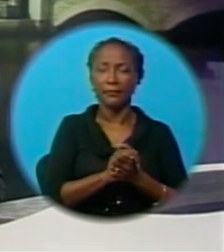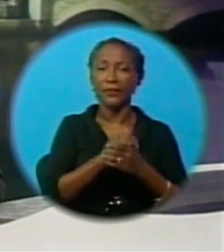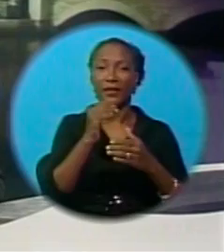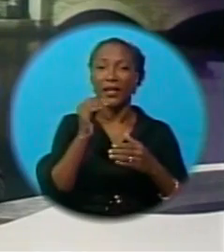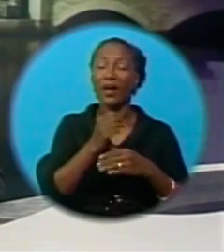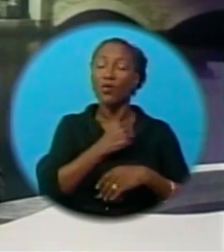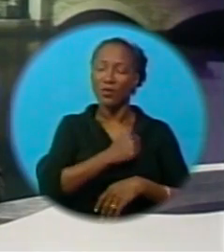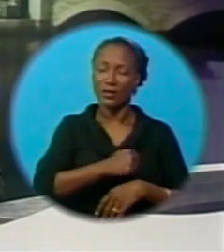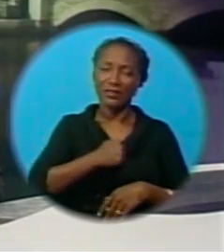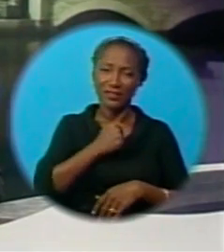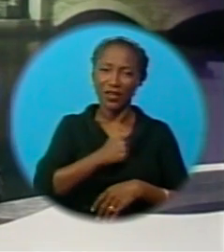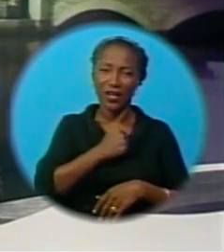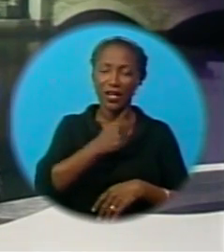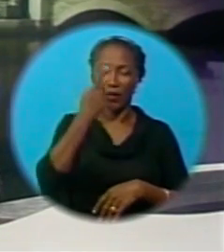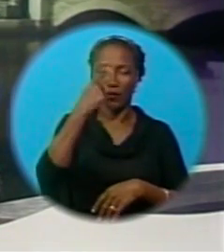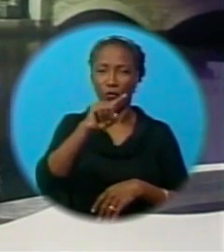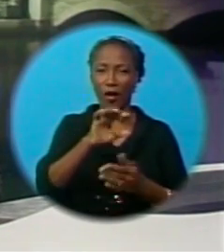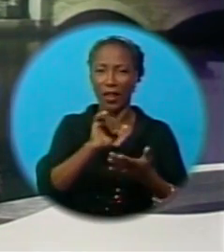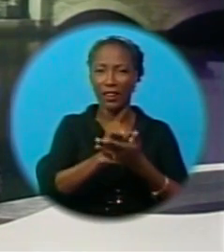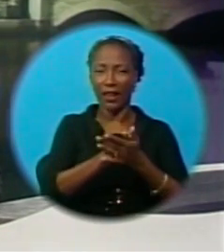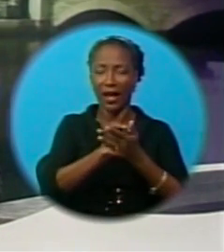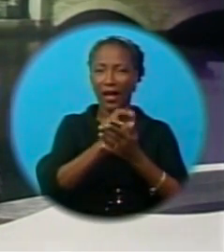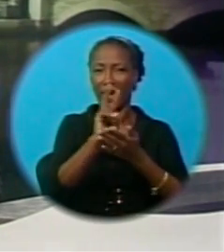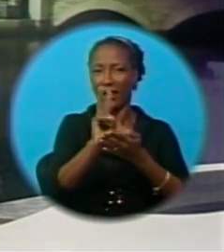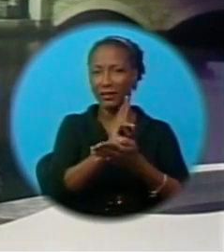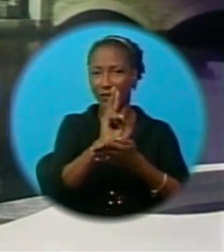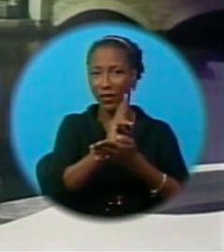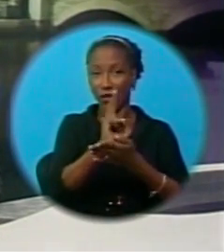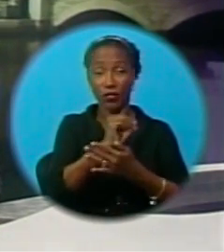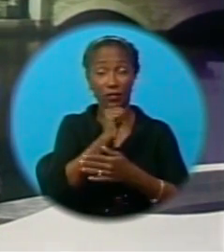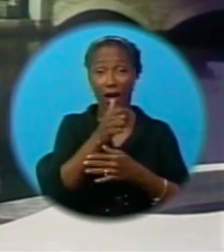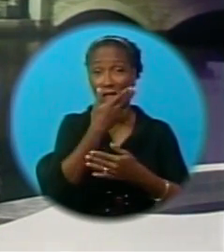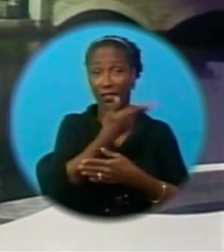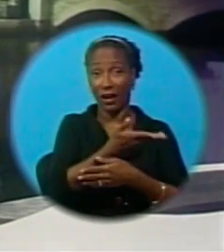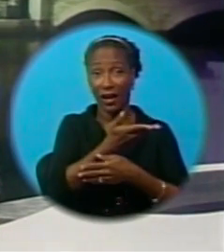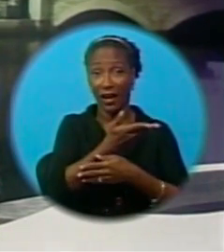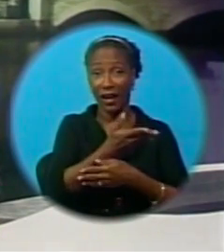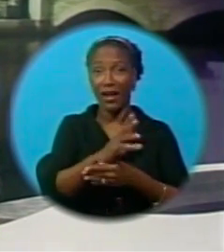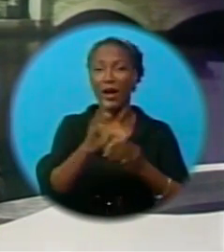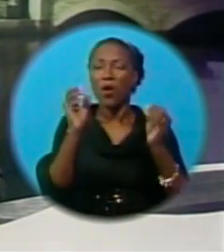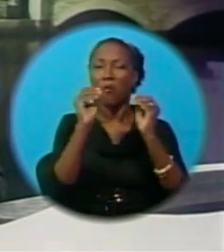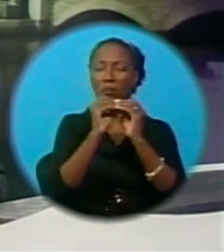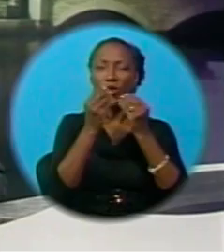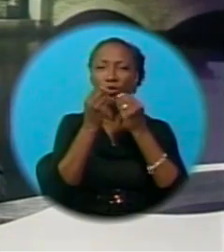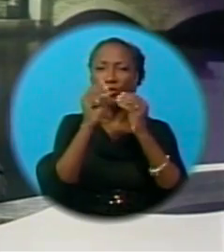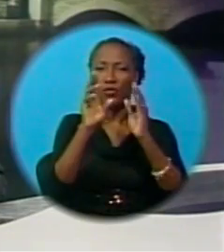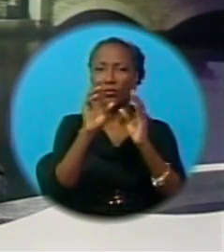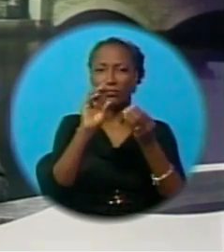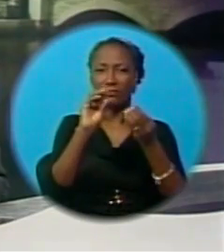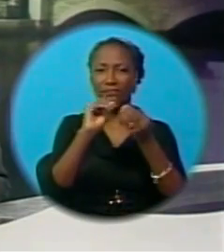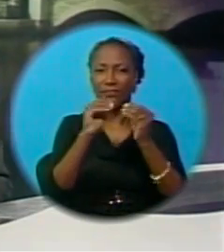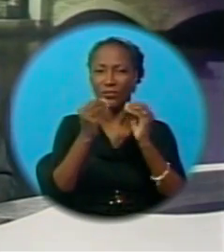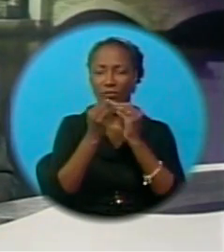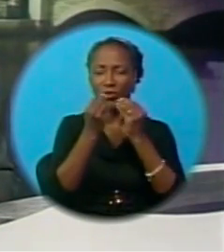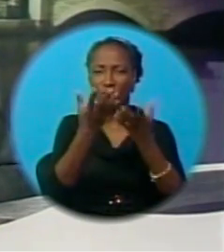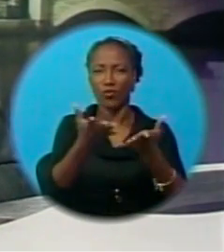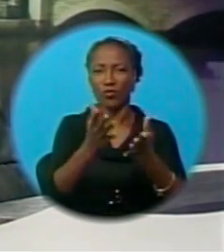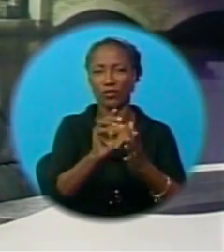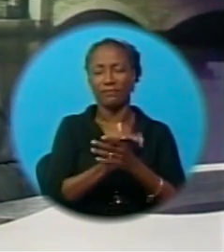I apologize for the unavailability of that extract. However, still to come, we'll look at some of the stories making headlines across our region.